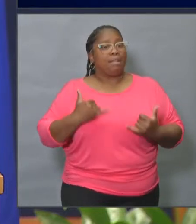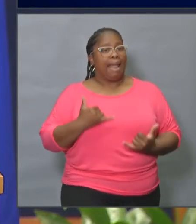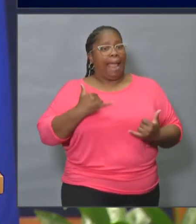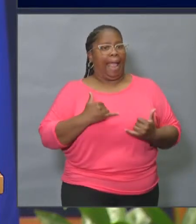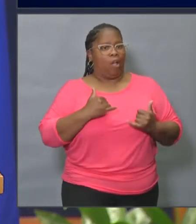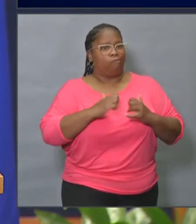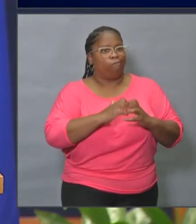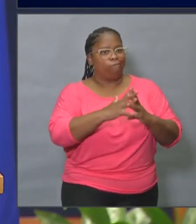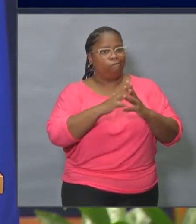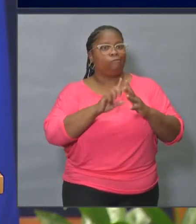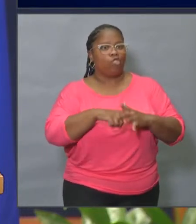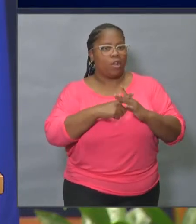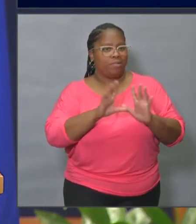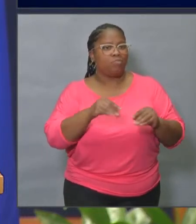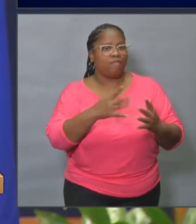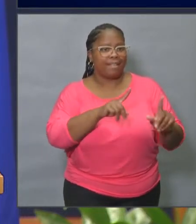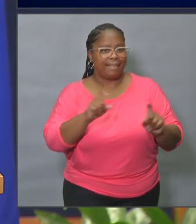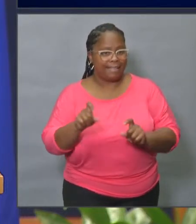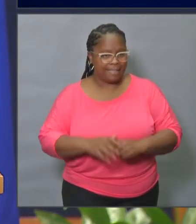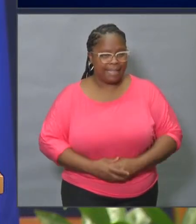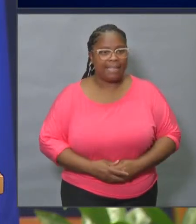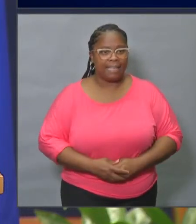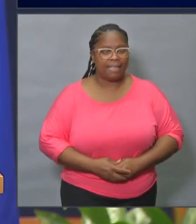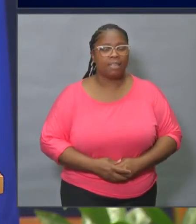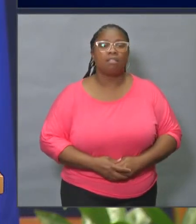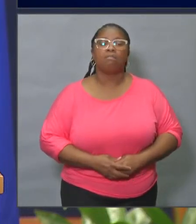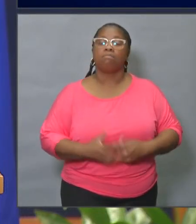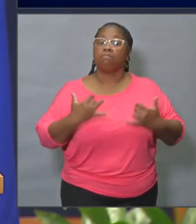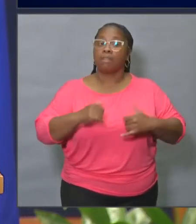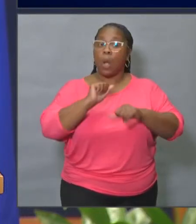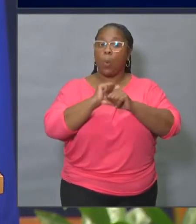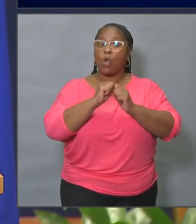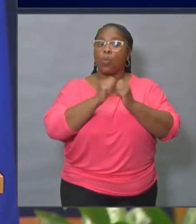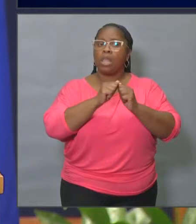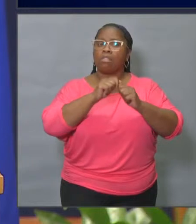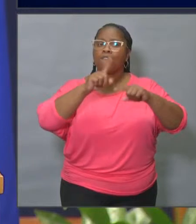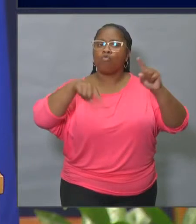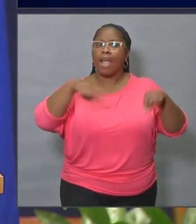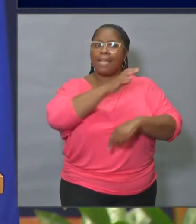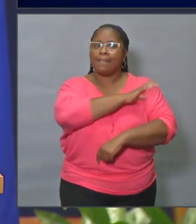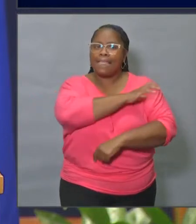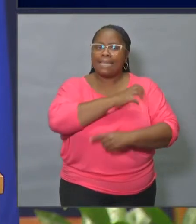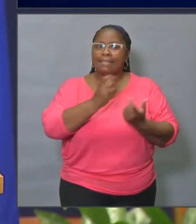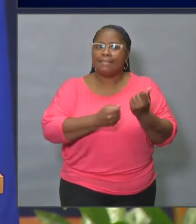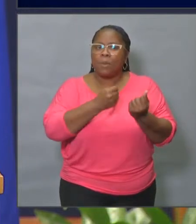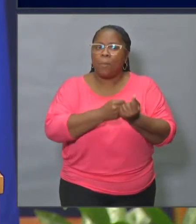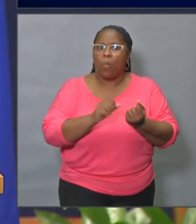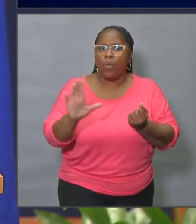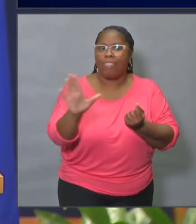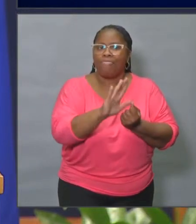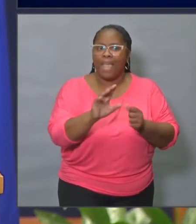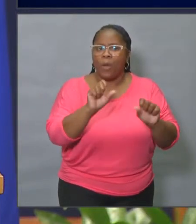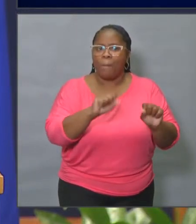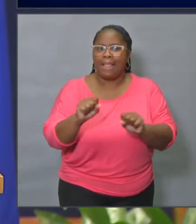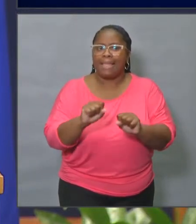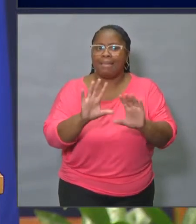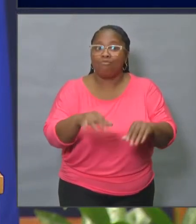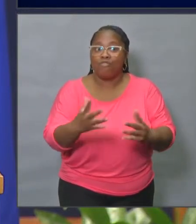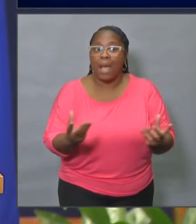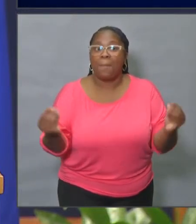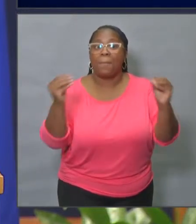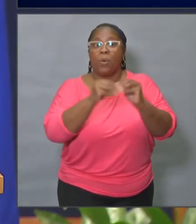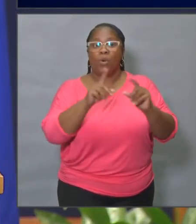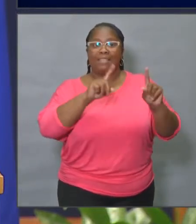testing services. We are also working with a variety of clinics to help support their ability to be able to ramp up testing of their